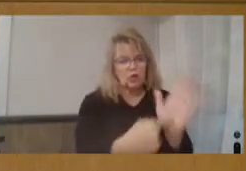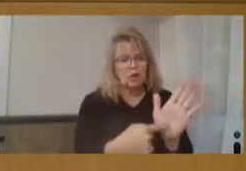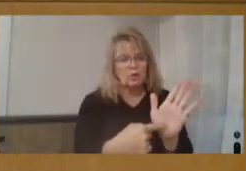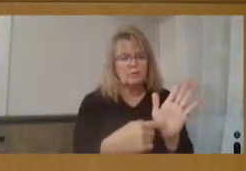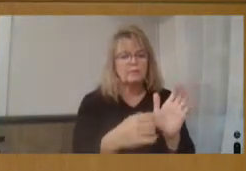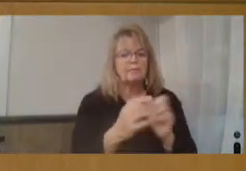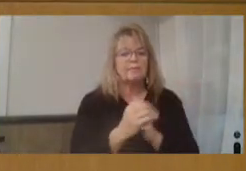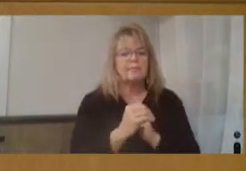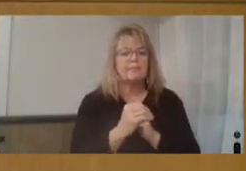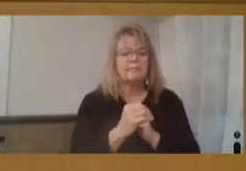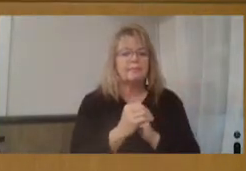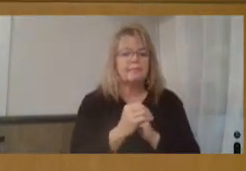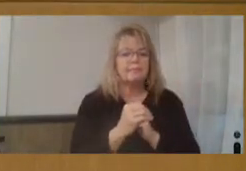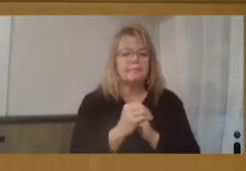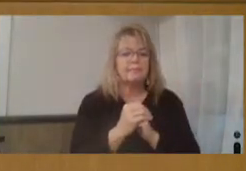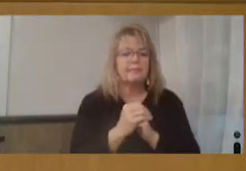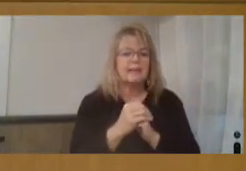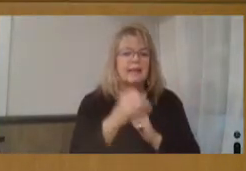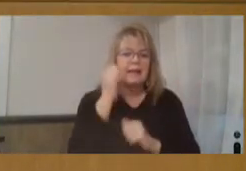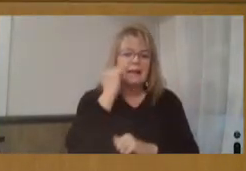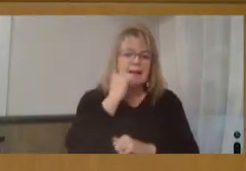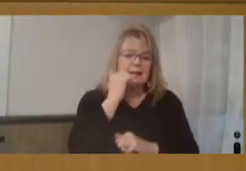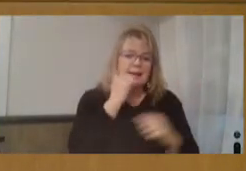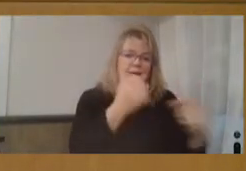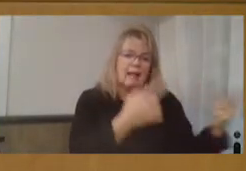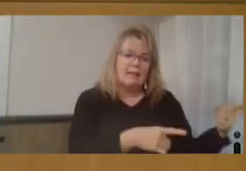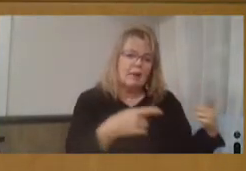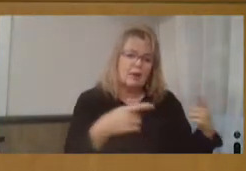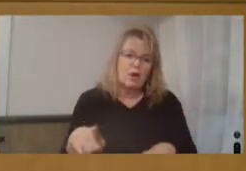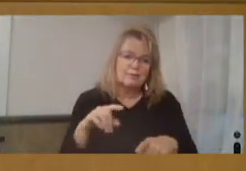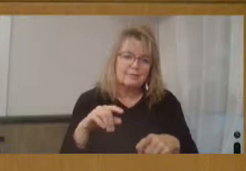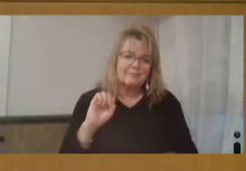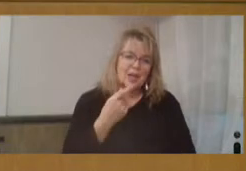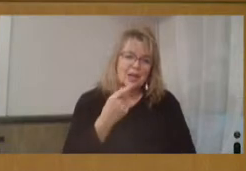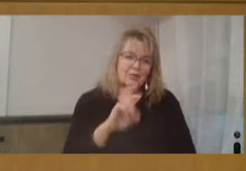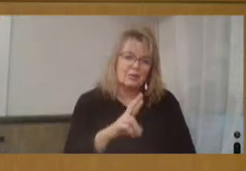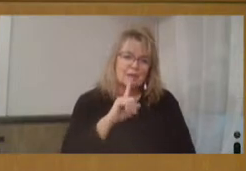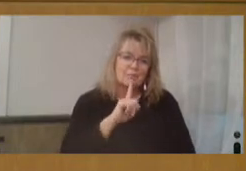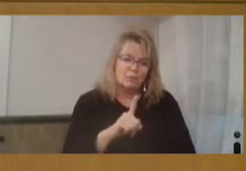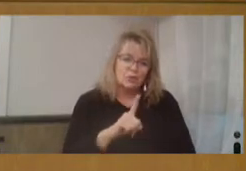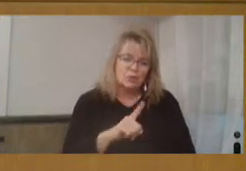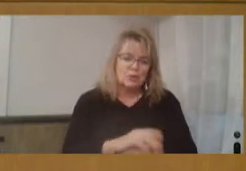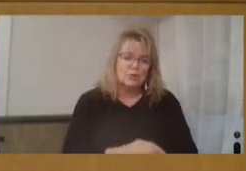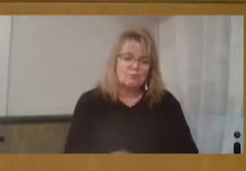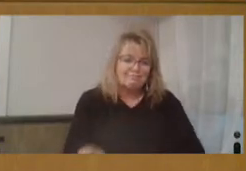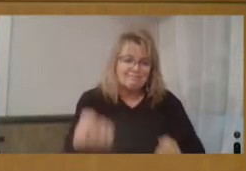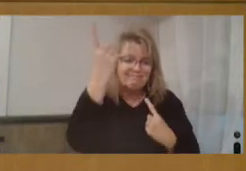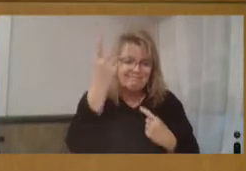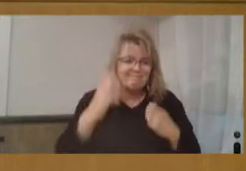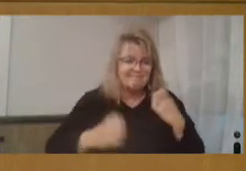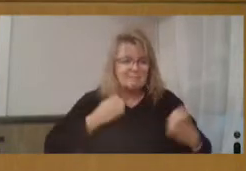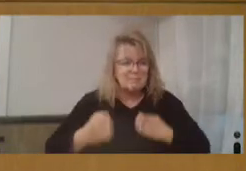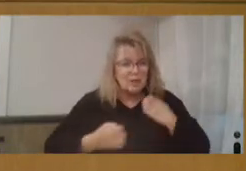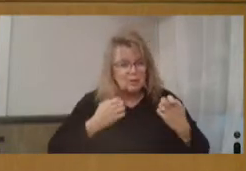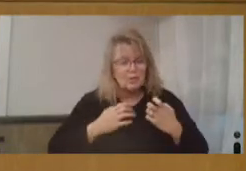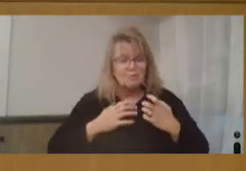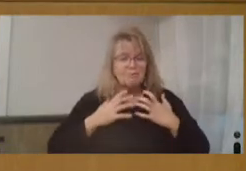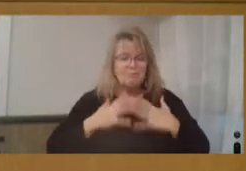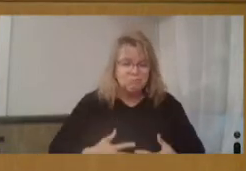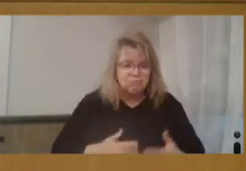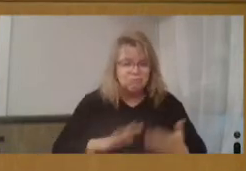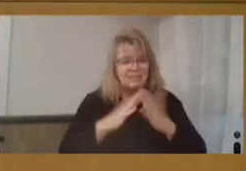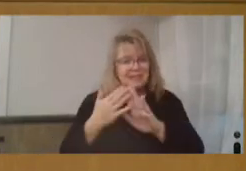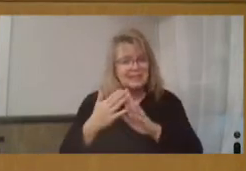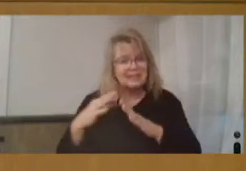This is a daily occurrence at the shelter. I'm sure you can empathize with the emotional toll that takes on city staff and our community. The